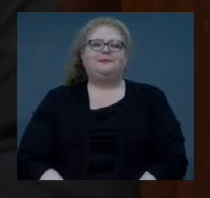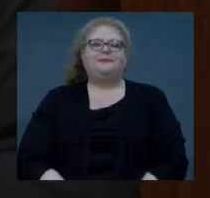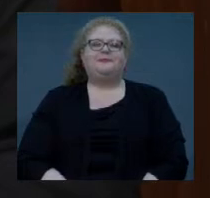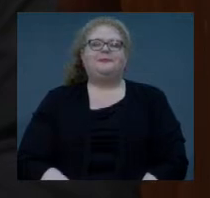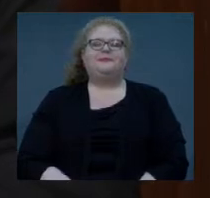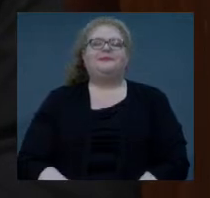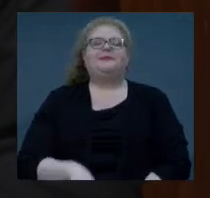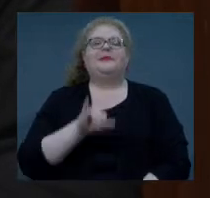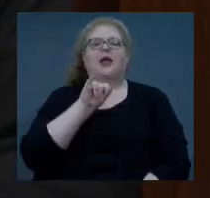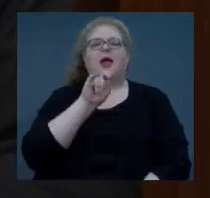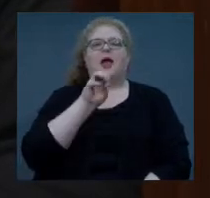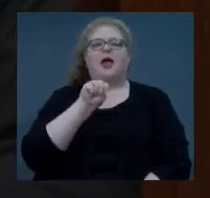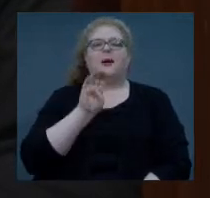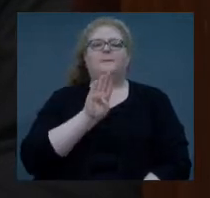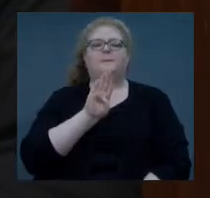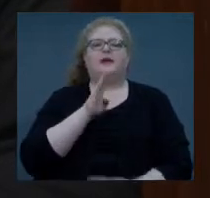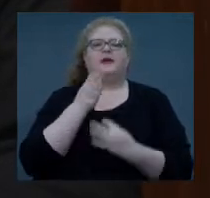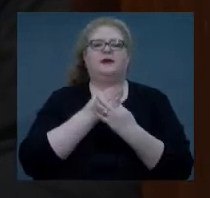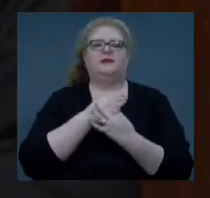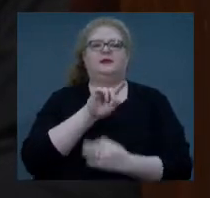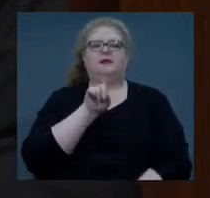Item B, file